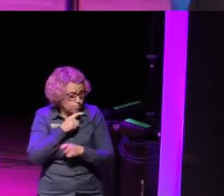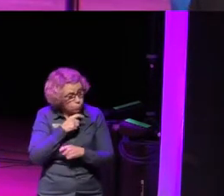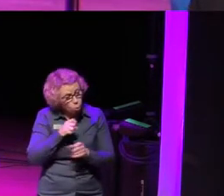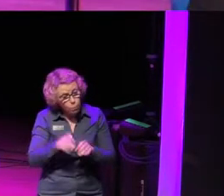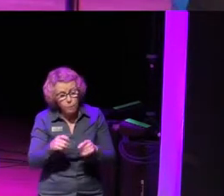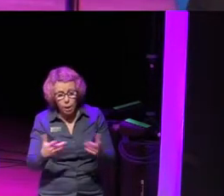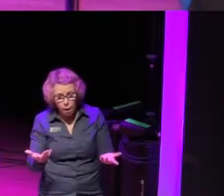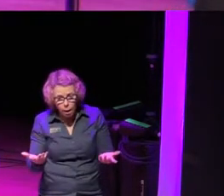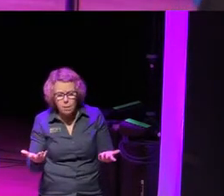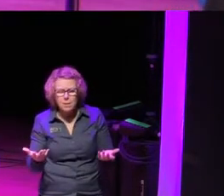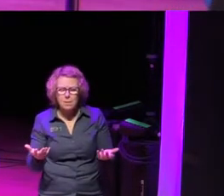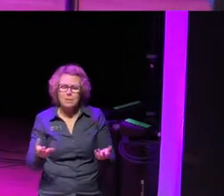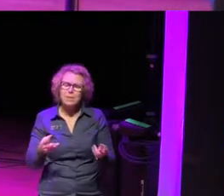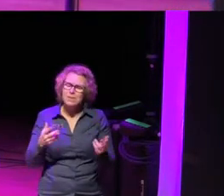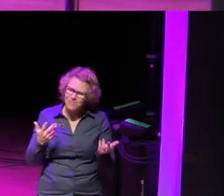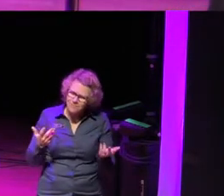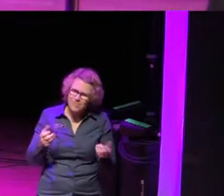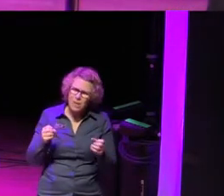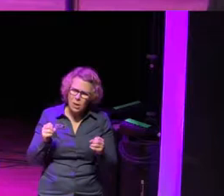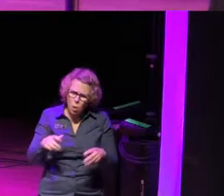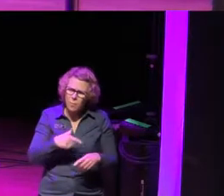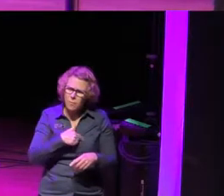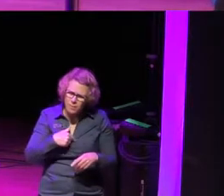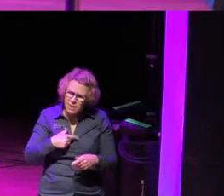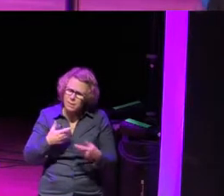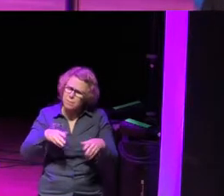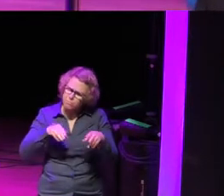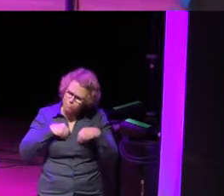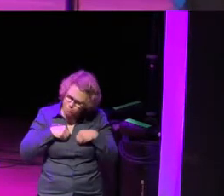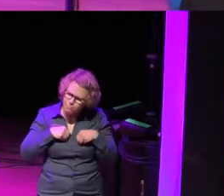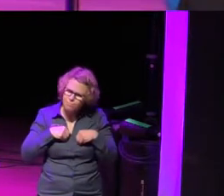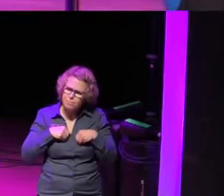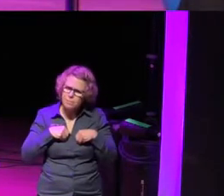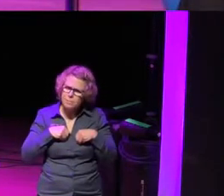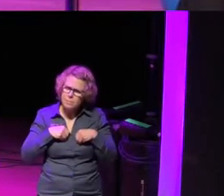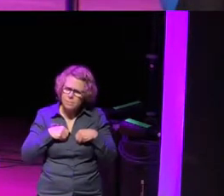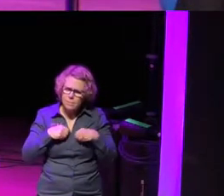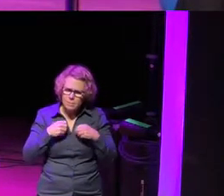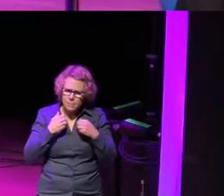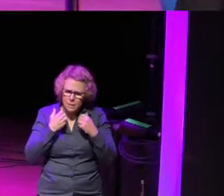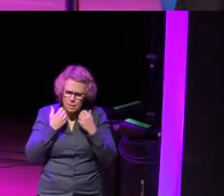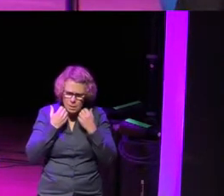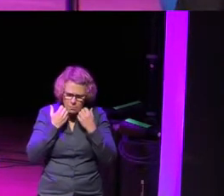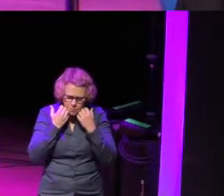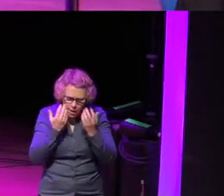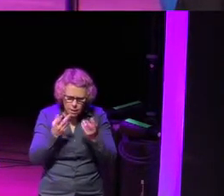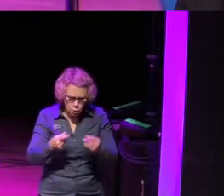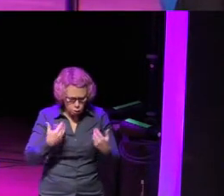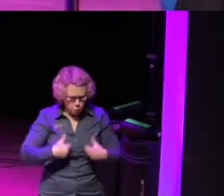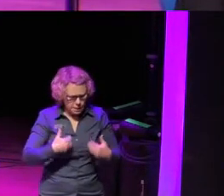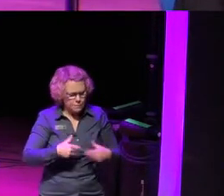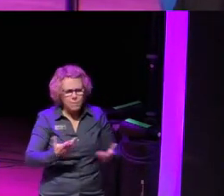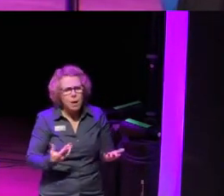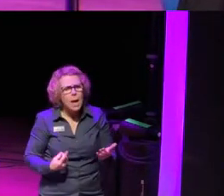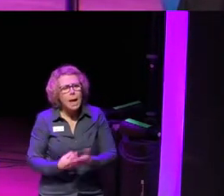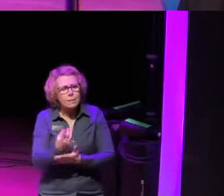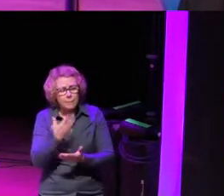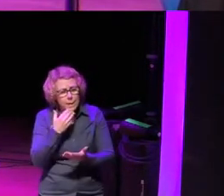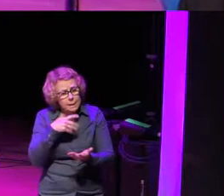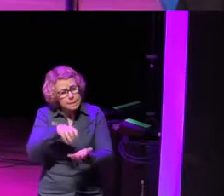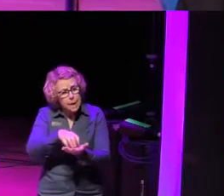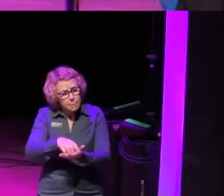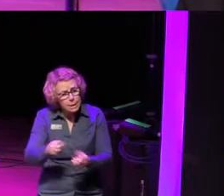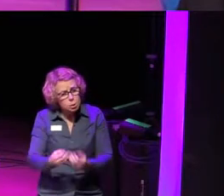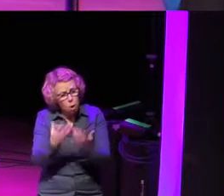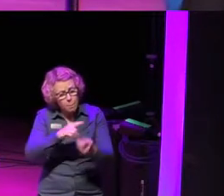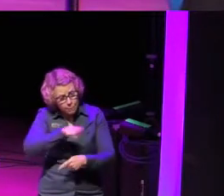as you say, if we even accept this in this every day as individuals, what happens then? What kind of society do we